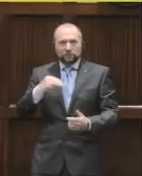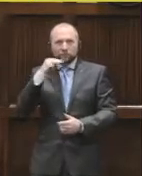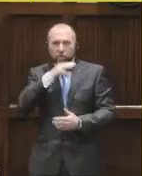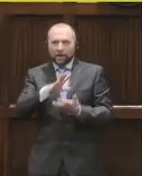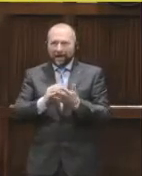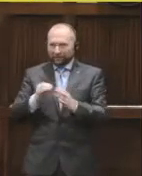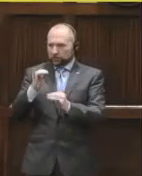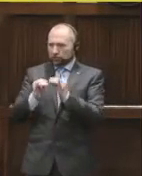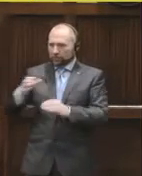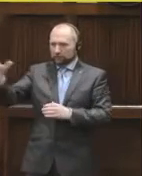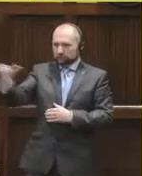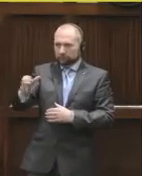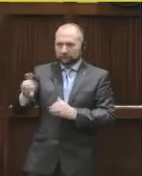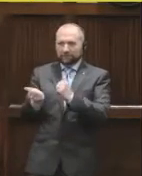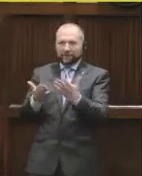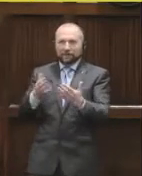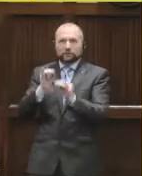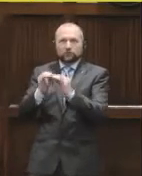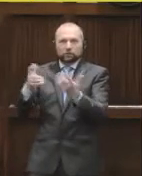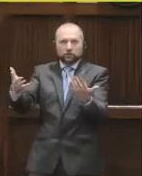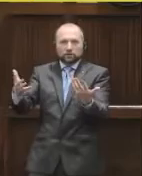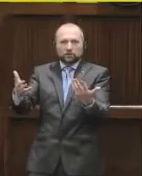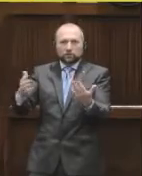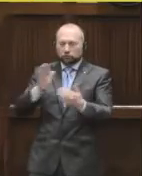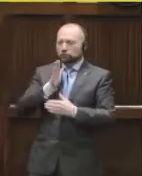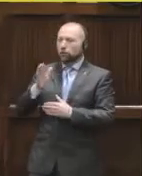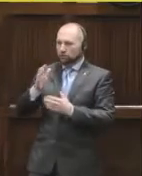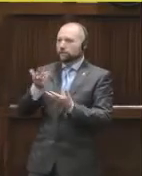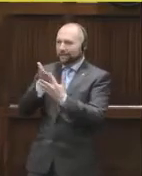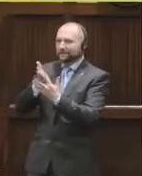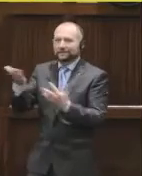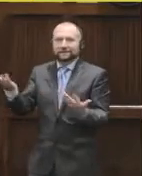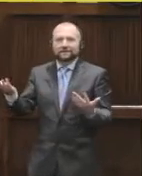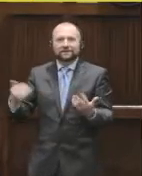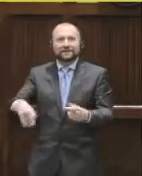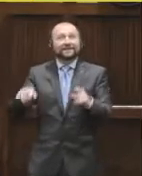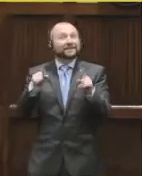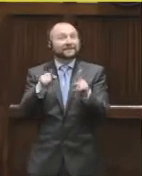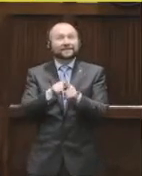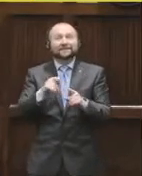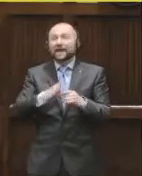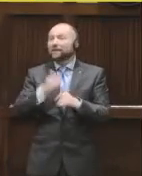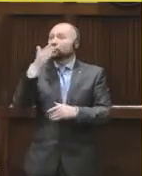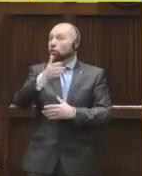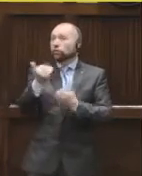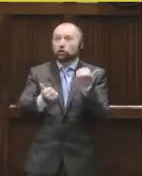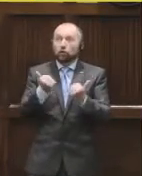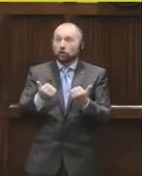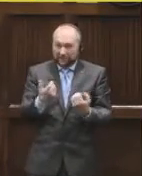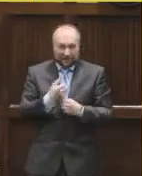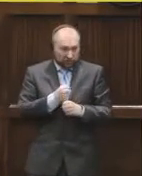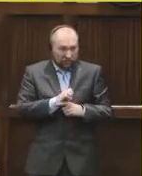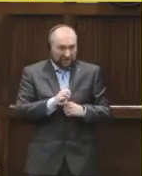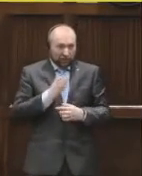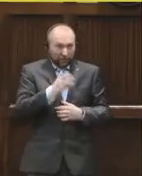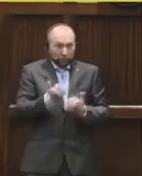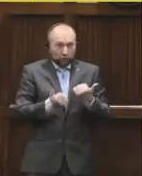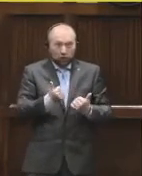interpreting services are available for that as well, in the same way as they are available for court appearances. So we're